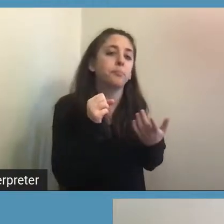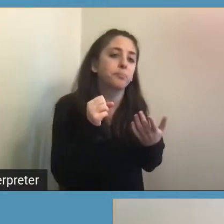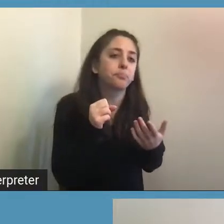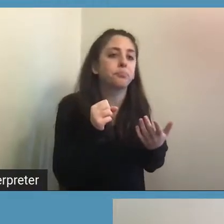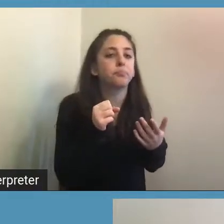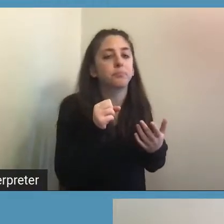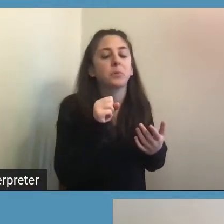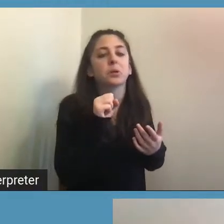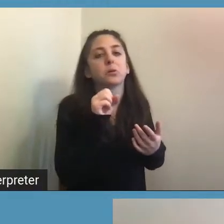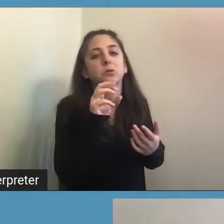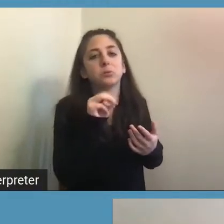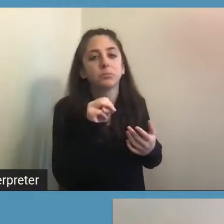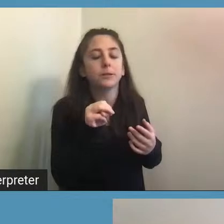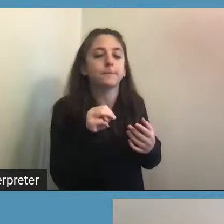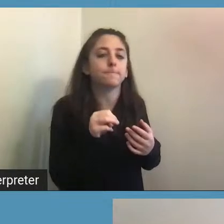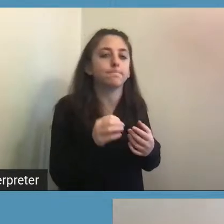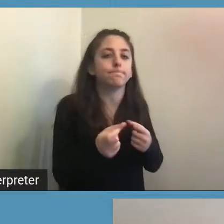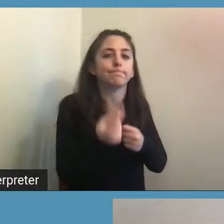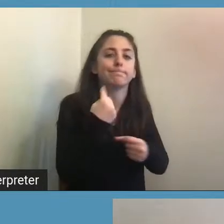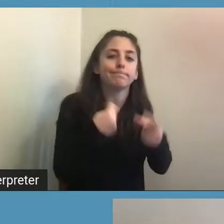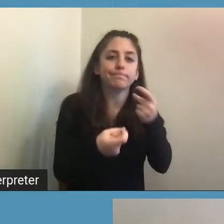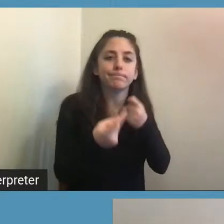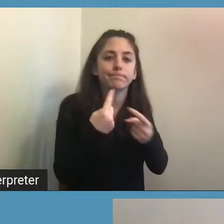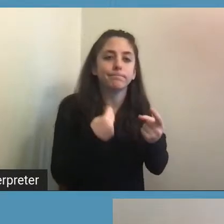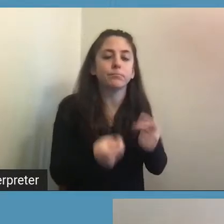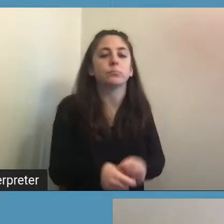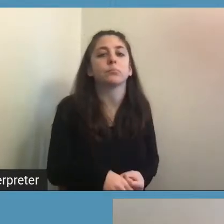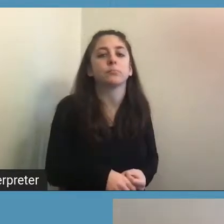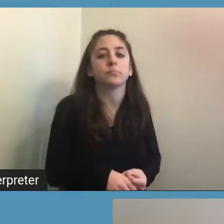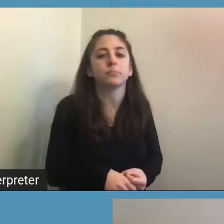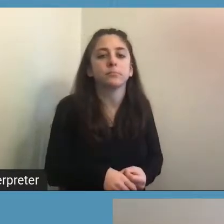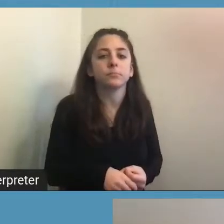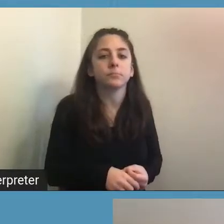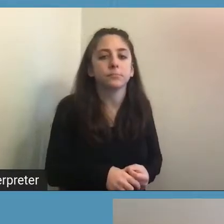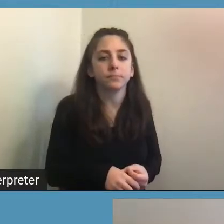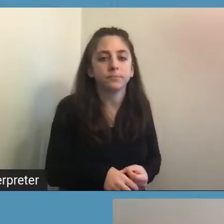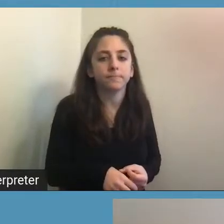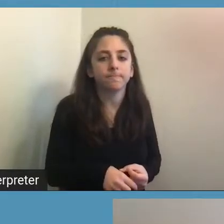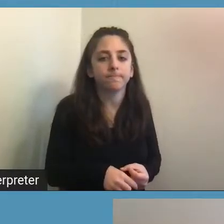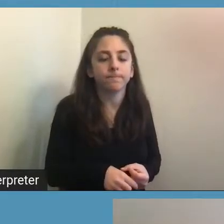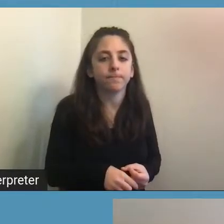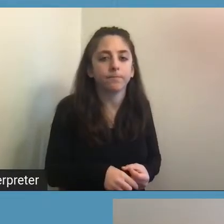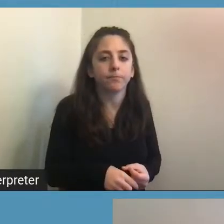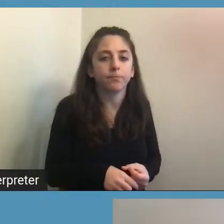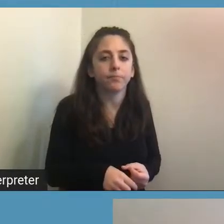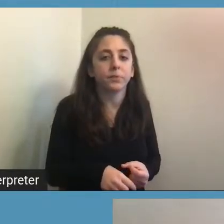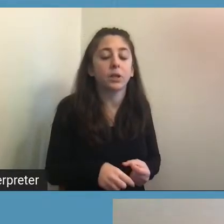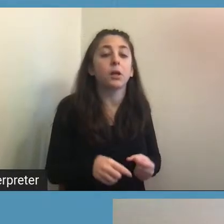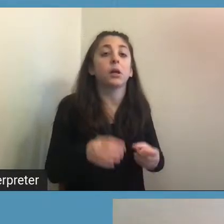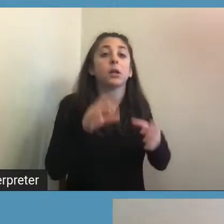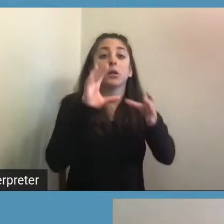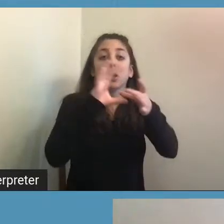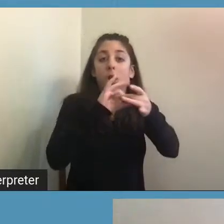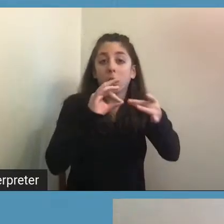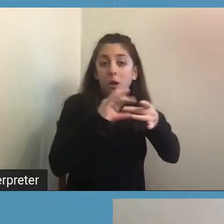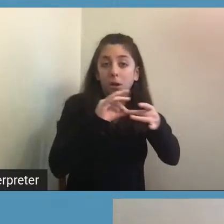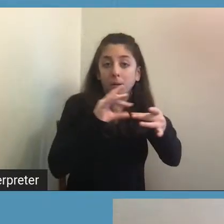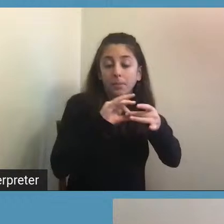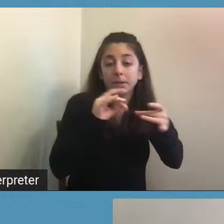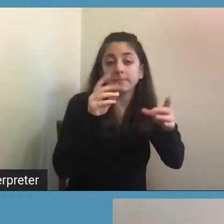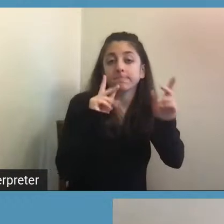So we'll see what your response is. When is it appropriate to engage people in the comments? What is the level